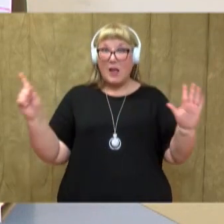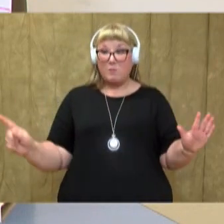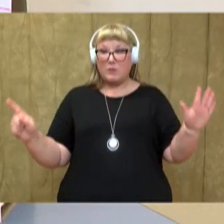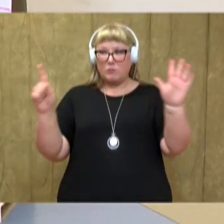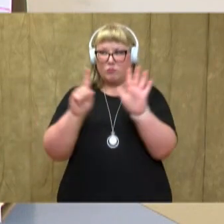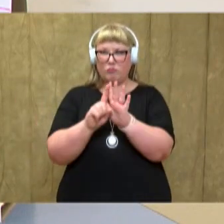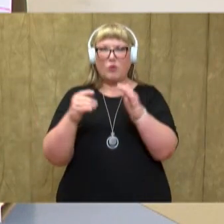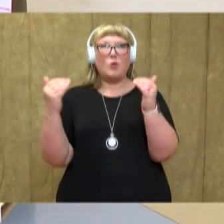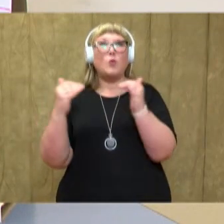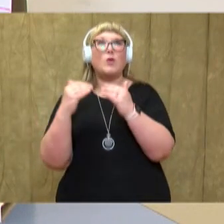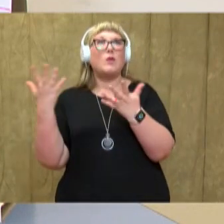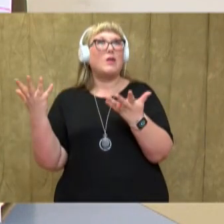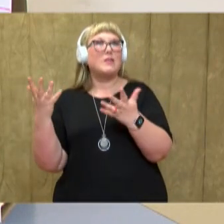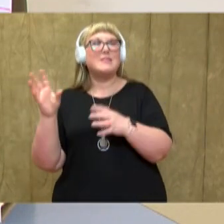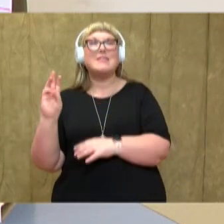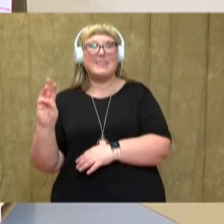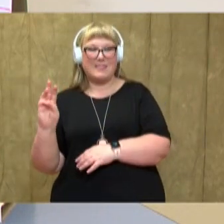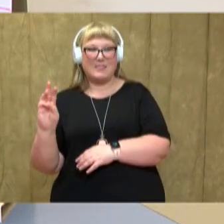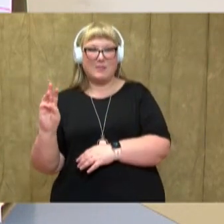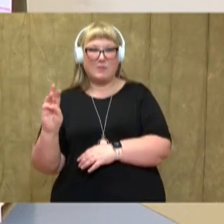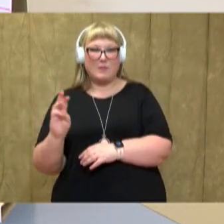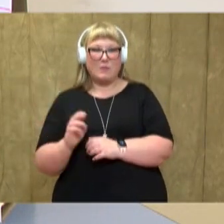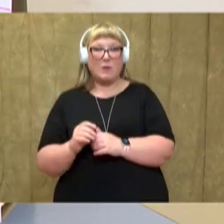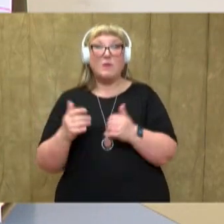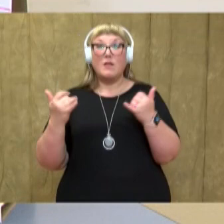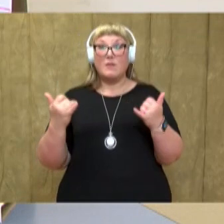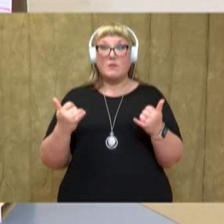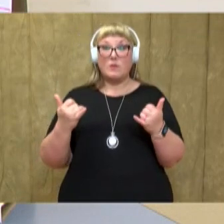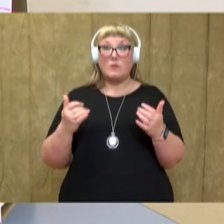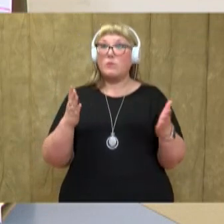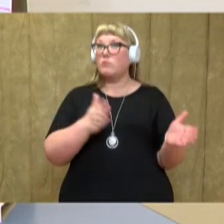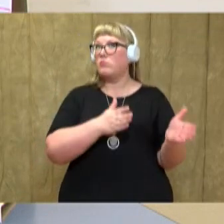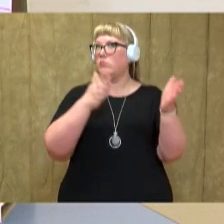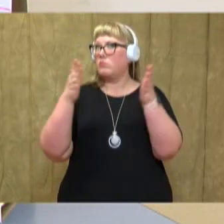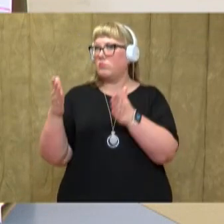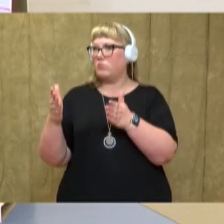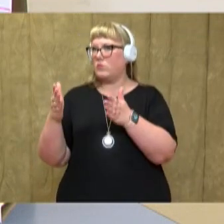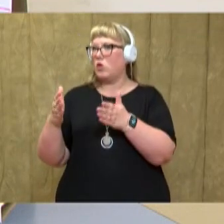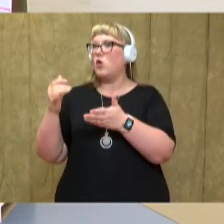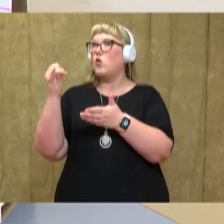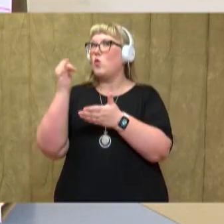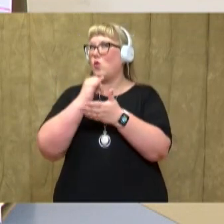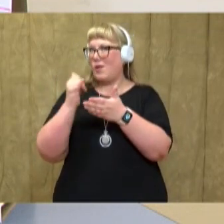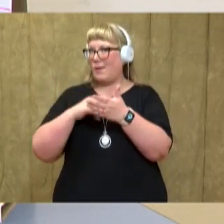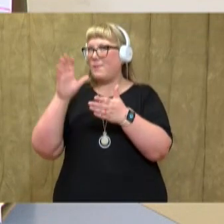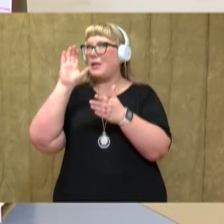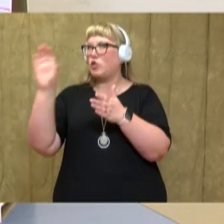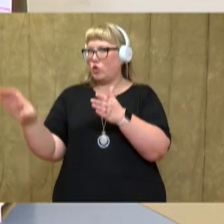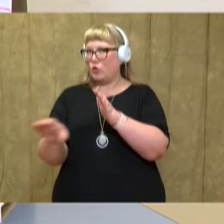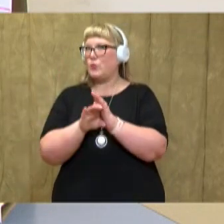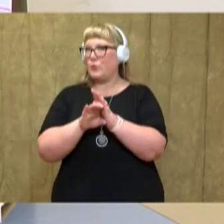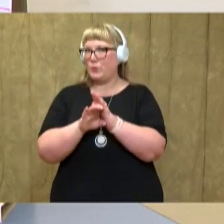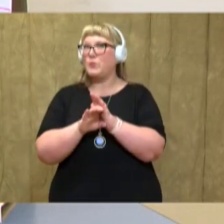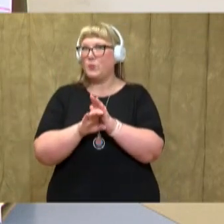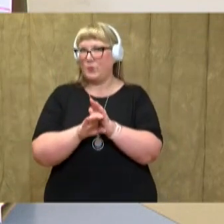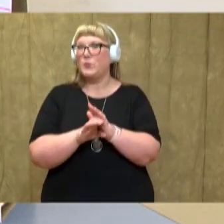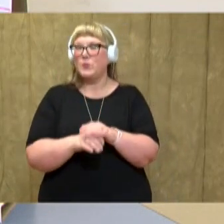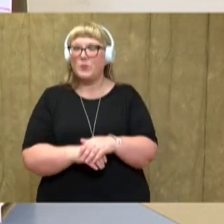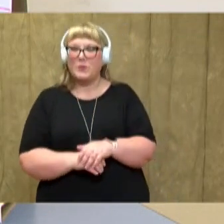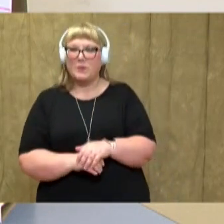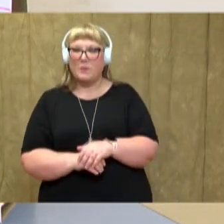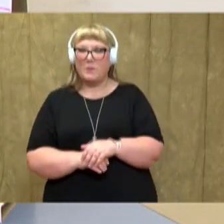1 equals 6. Good job. Now let's move on to our next strategy and draw a picture.